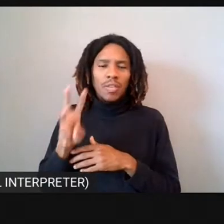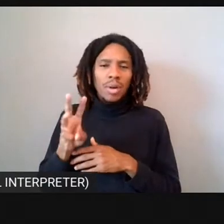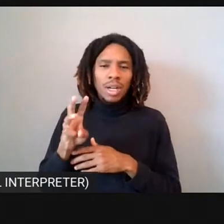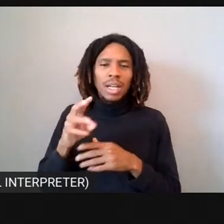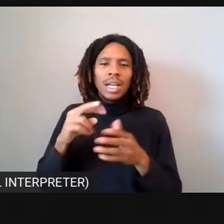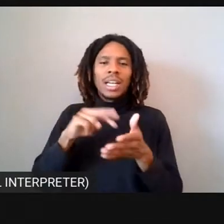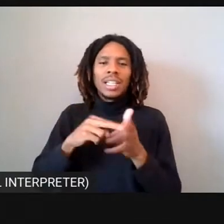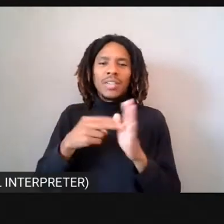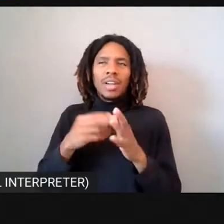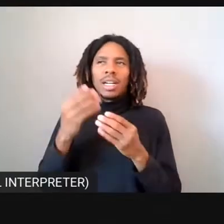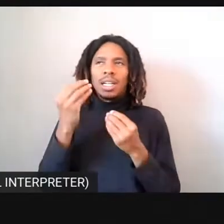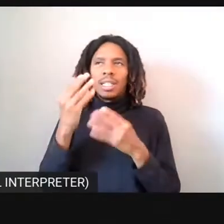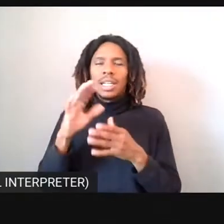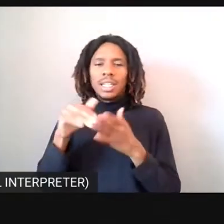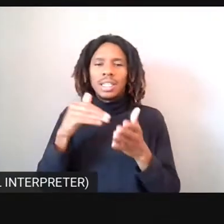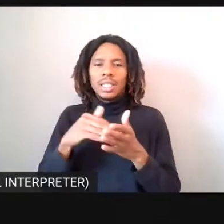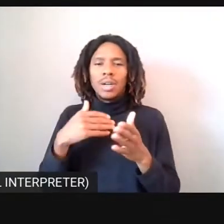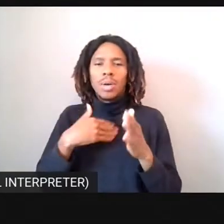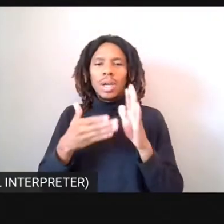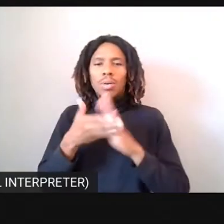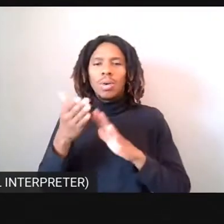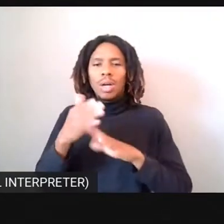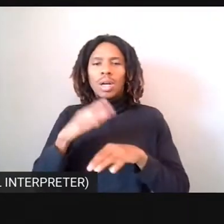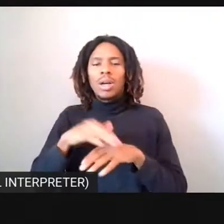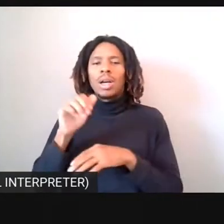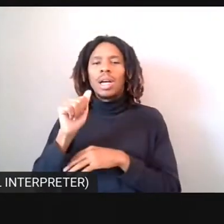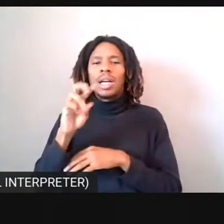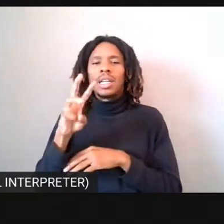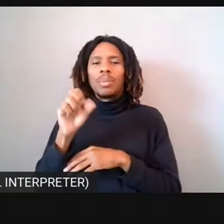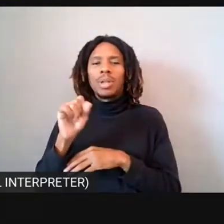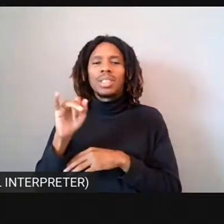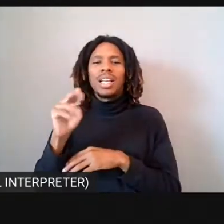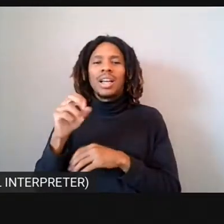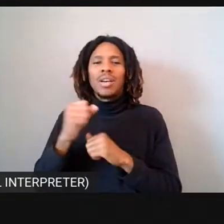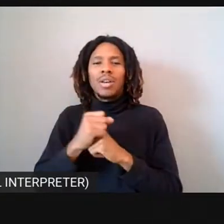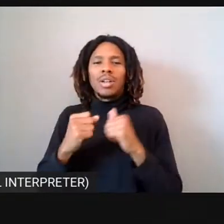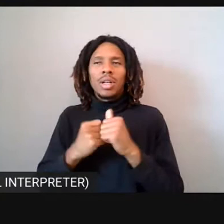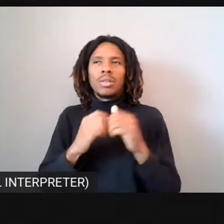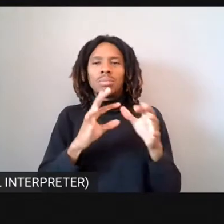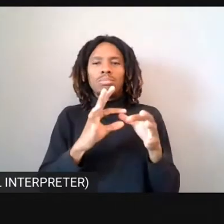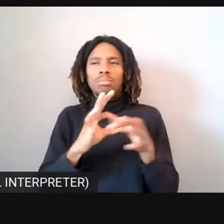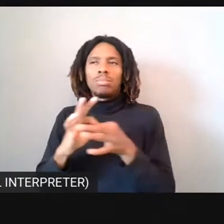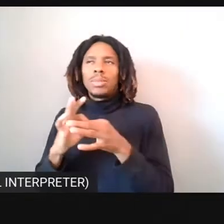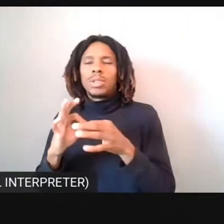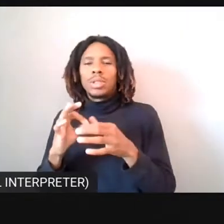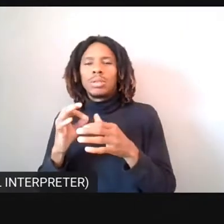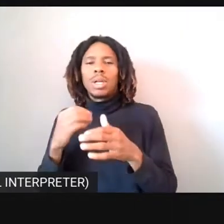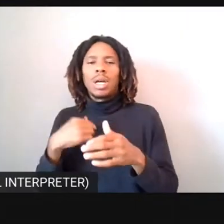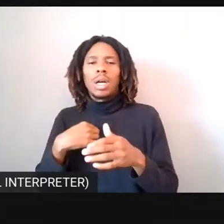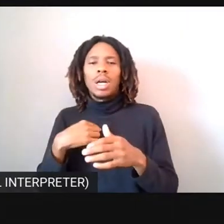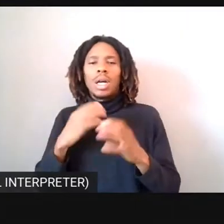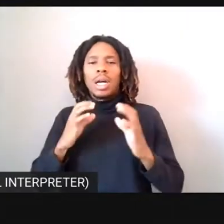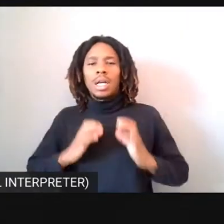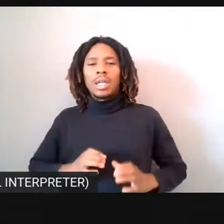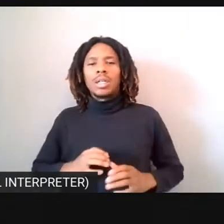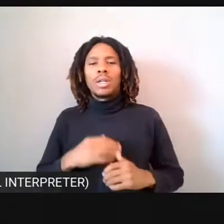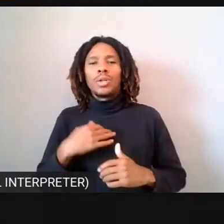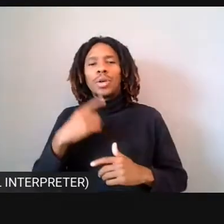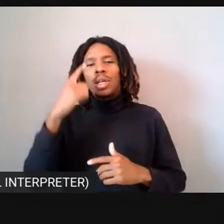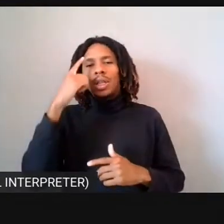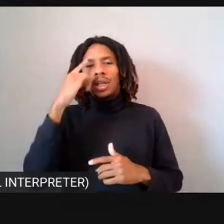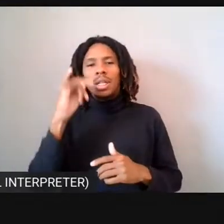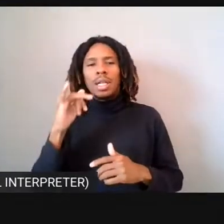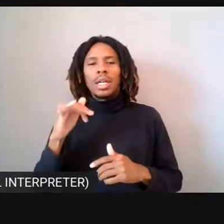on the AWS infrastructure closer to our customers. So you can think of it this way as bringing